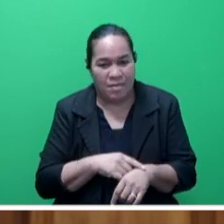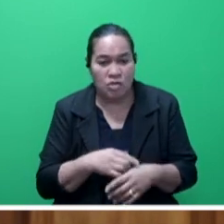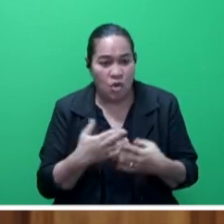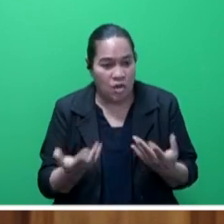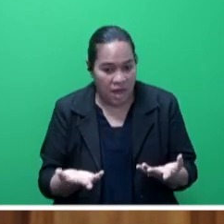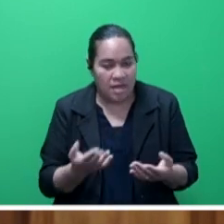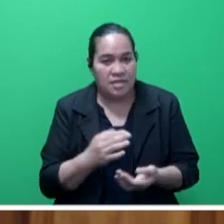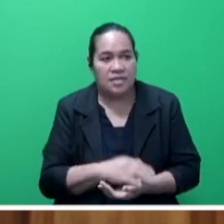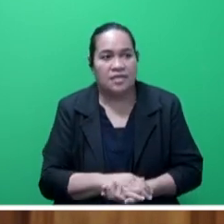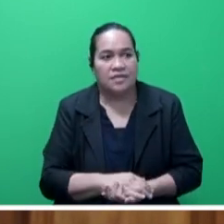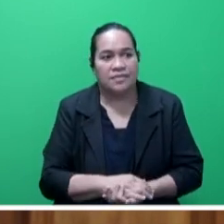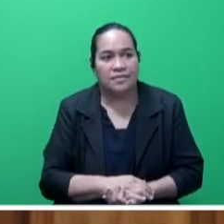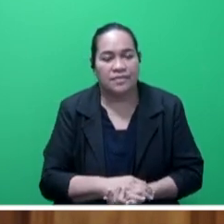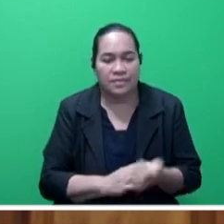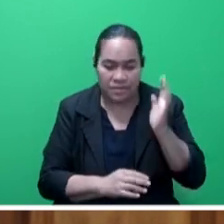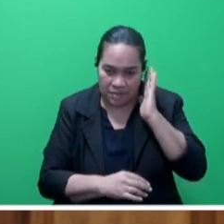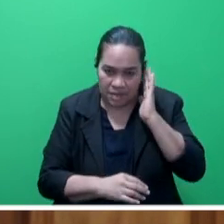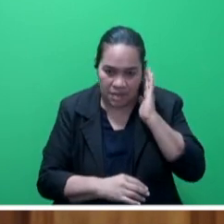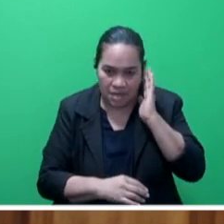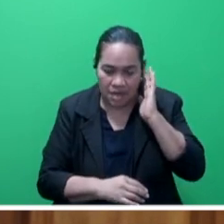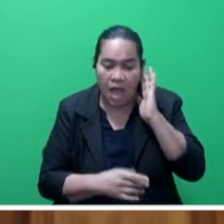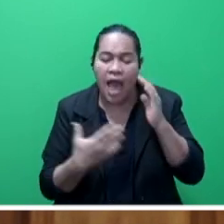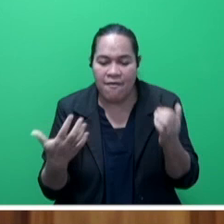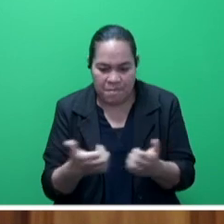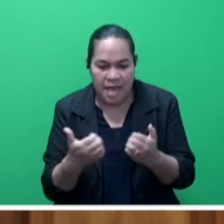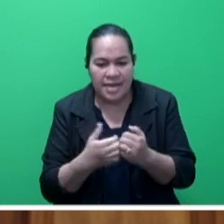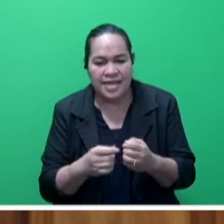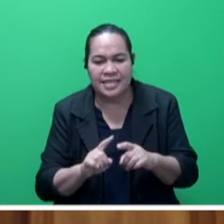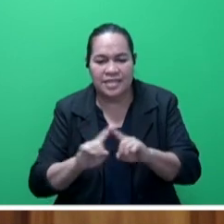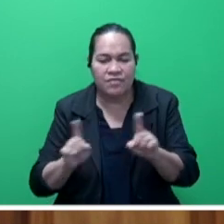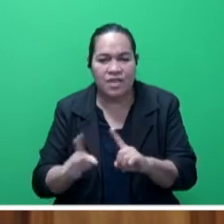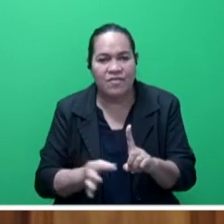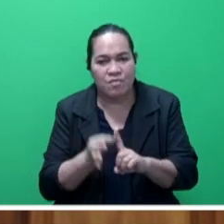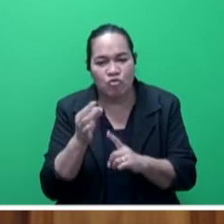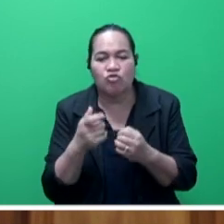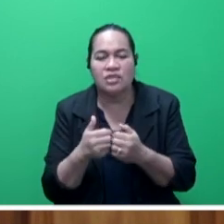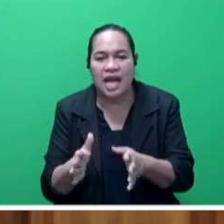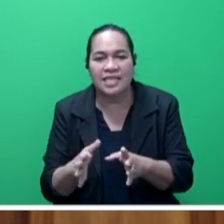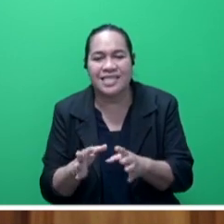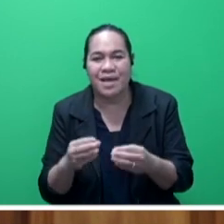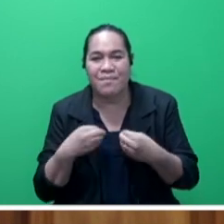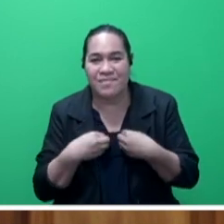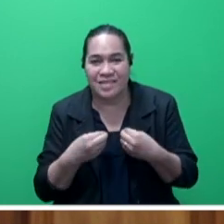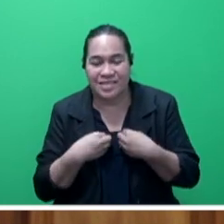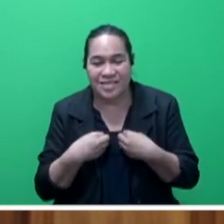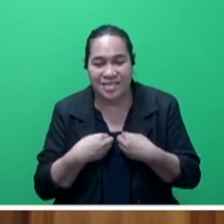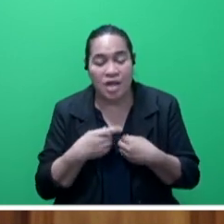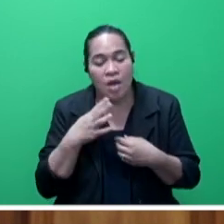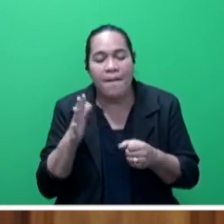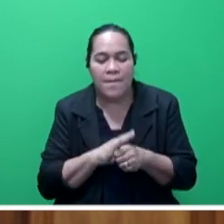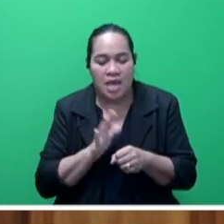conservative assessment, and that too from a single process. There are many other improvements in just starting a business. And Mr. Speaker said, just by readily